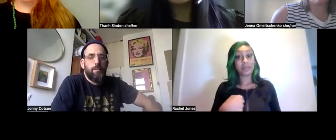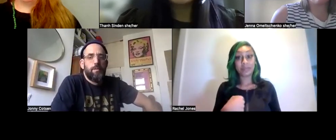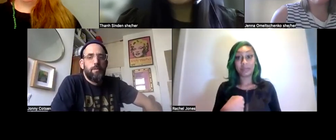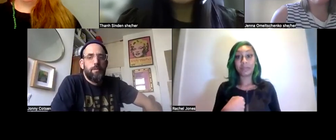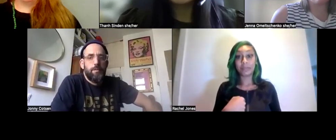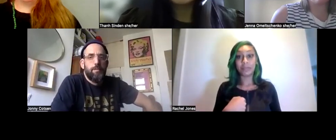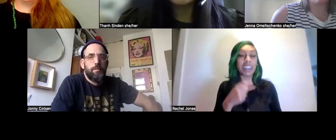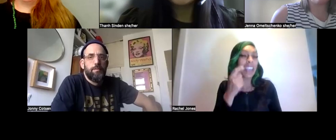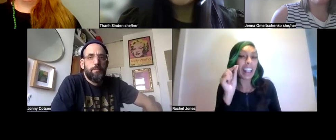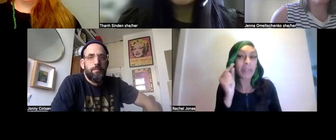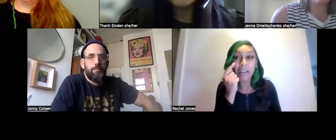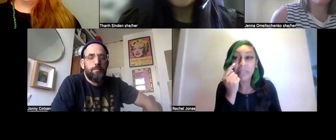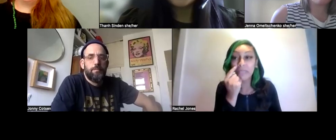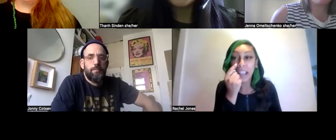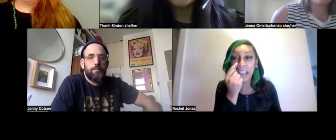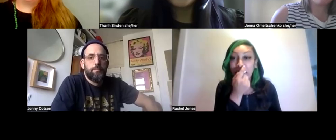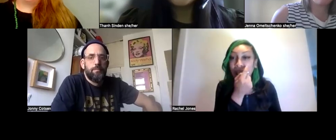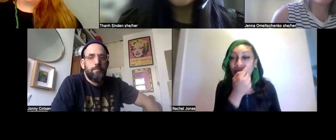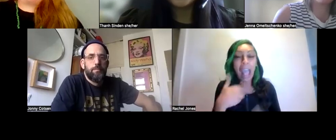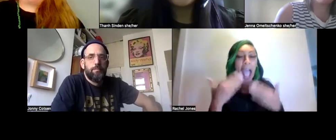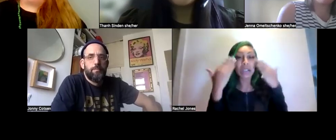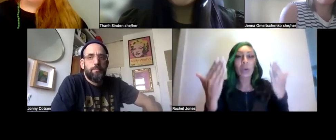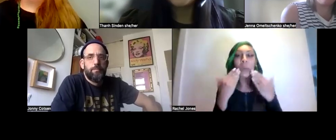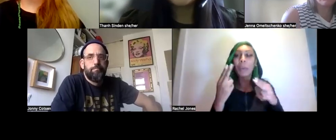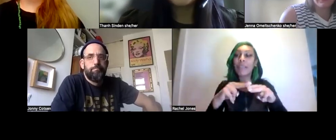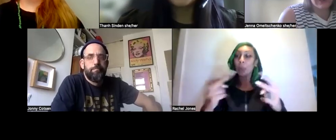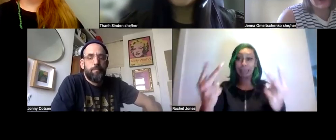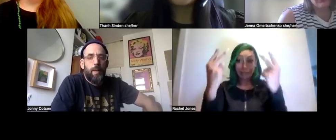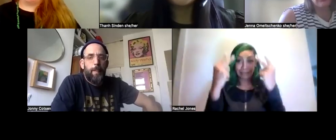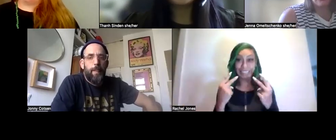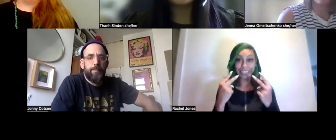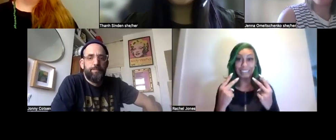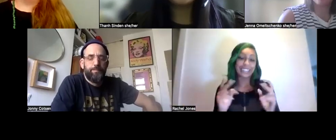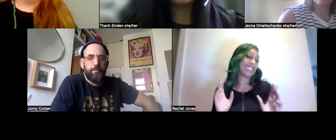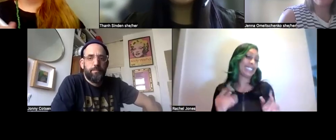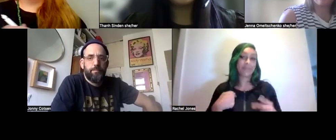I have some freckles. I don't know if you can see them across the screen. So that's me.